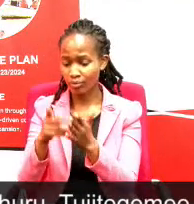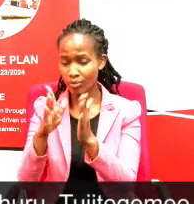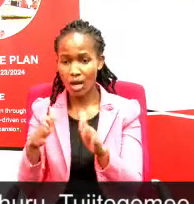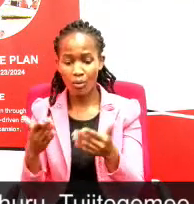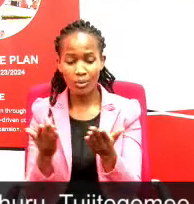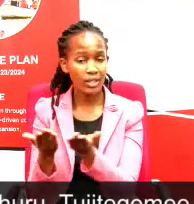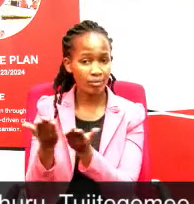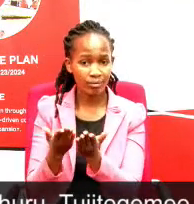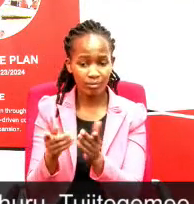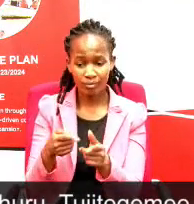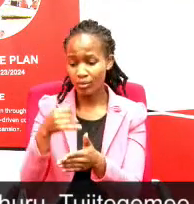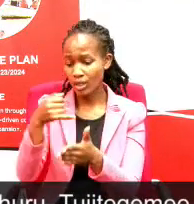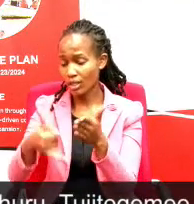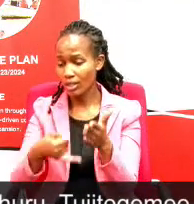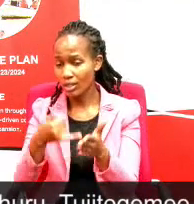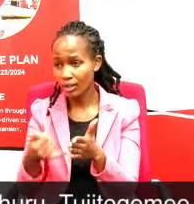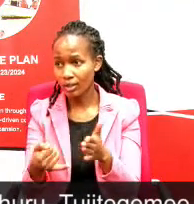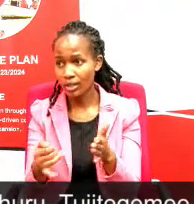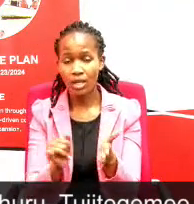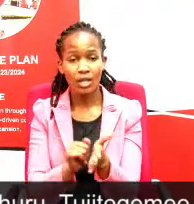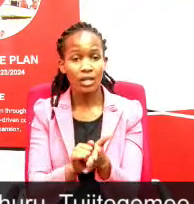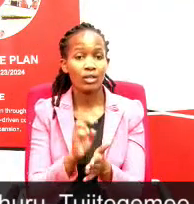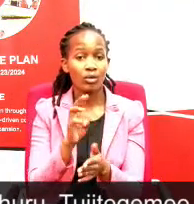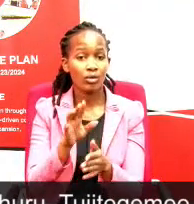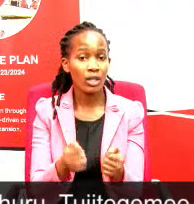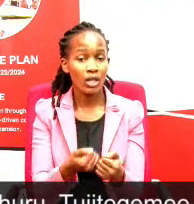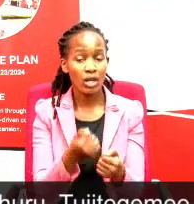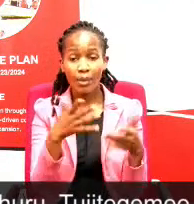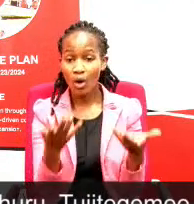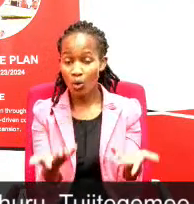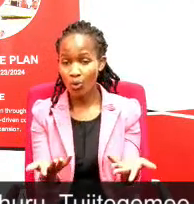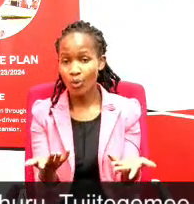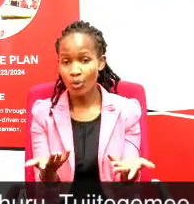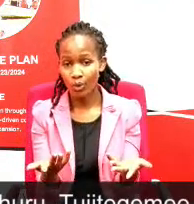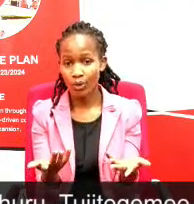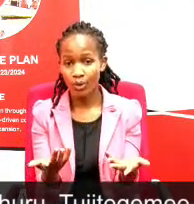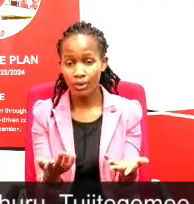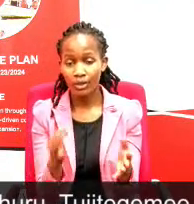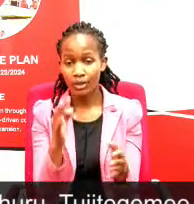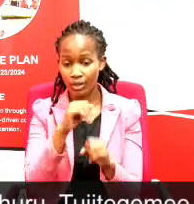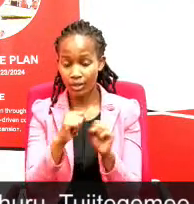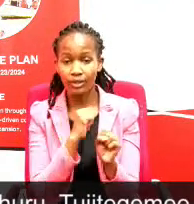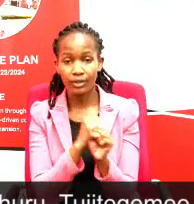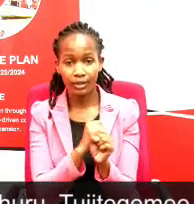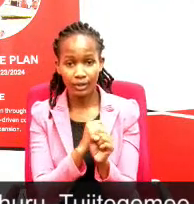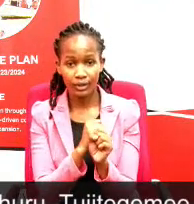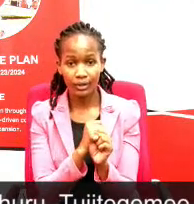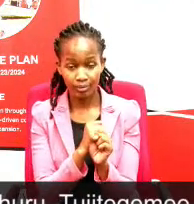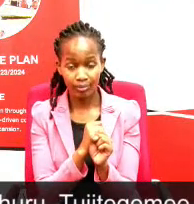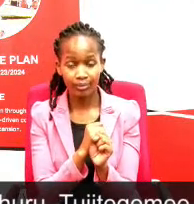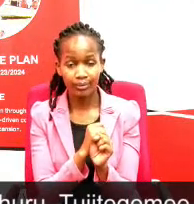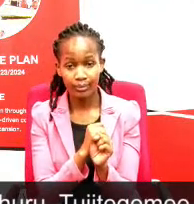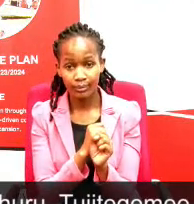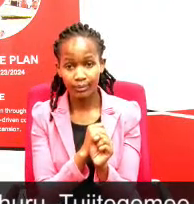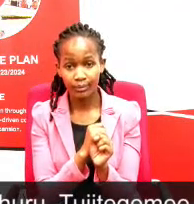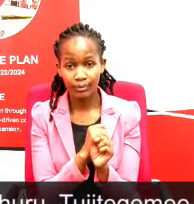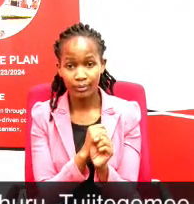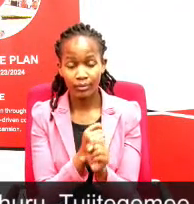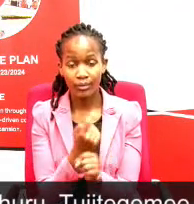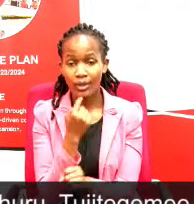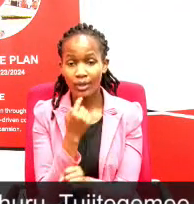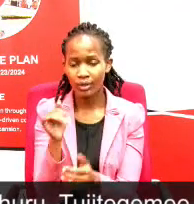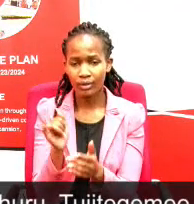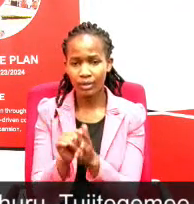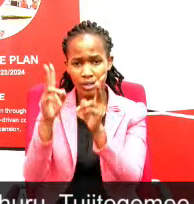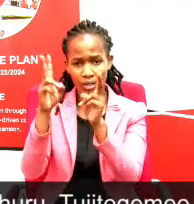we serve the industry. And that is going to happen during these 3 years. I mentioned